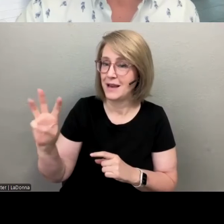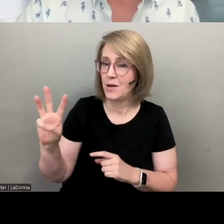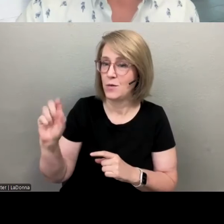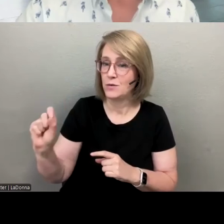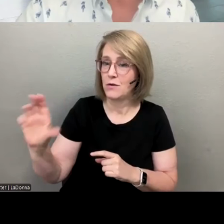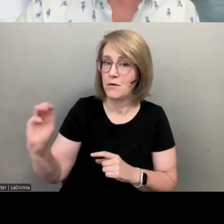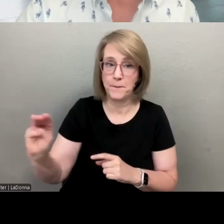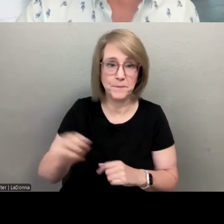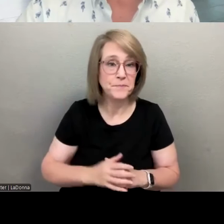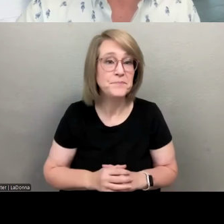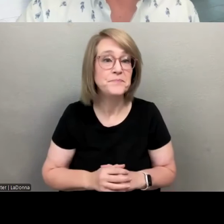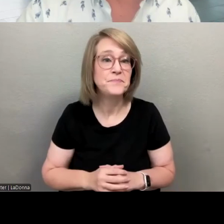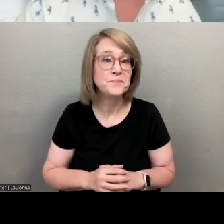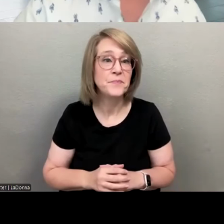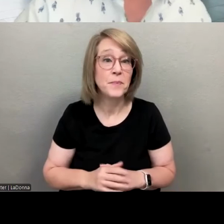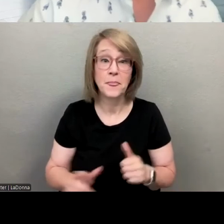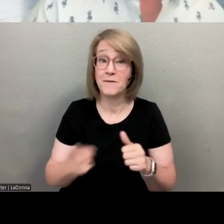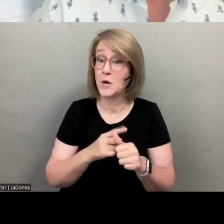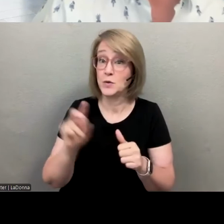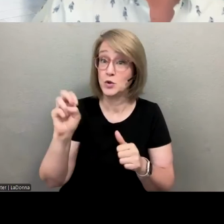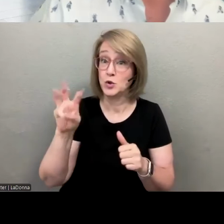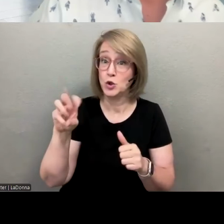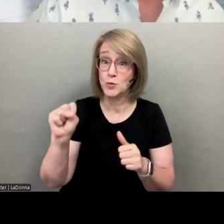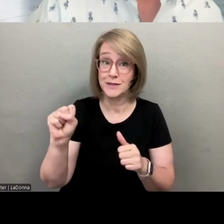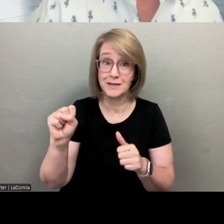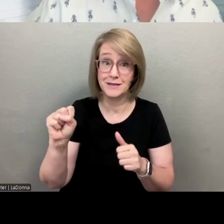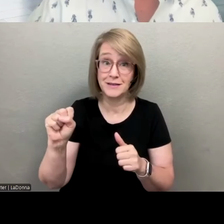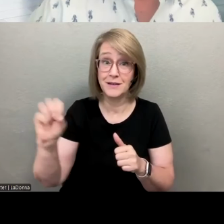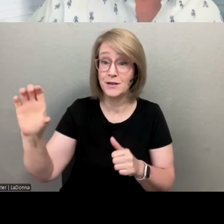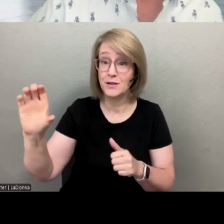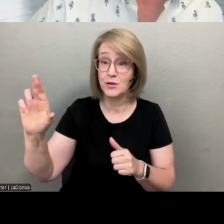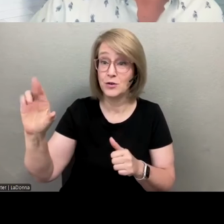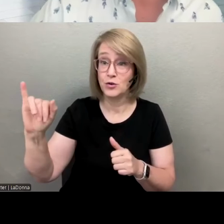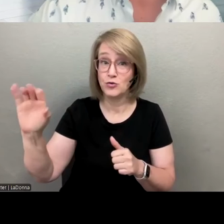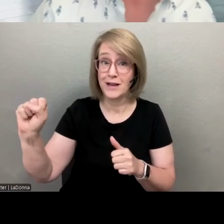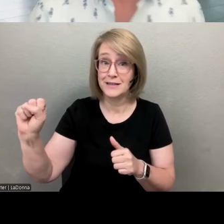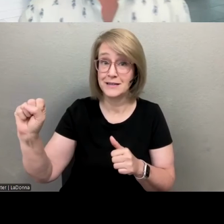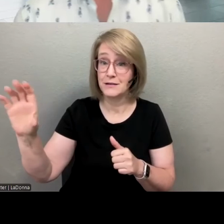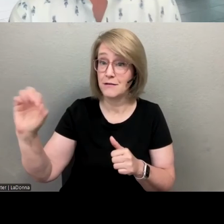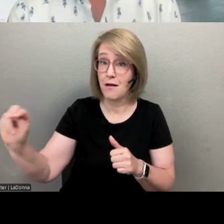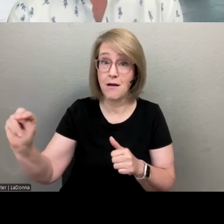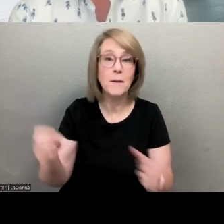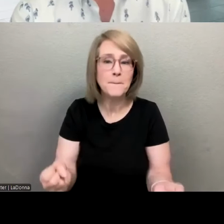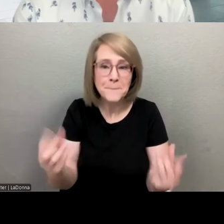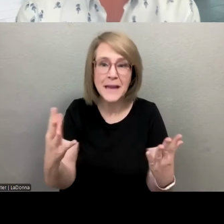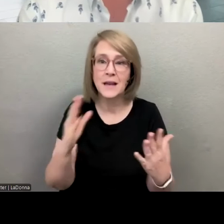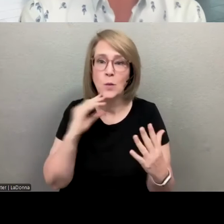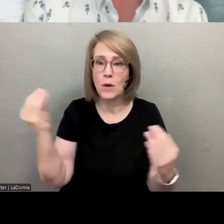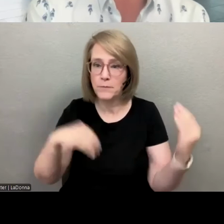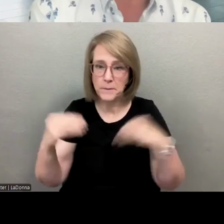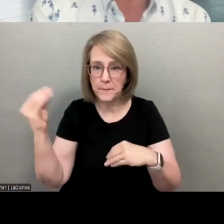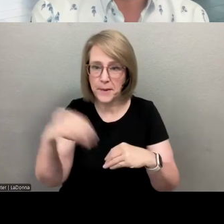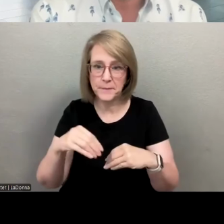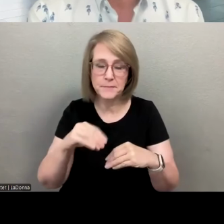We got a lot of news happening, and first of all, there is the Crisis Con, where many of us are packing our bags to attend the October 14th